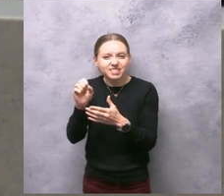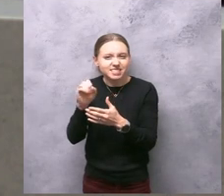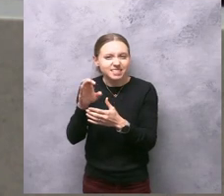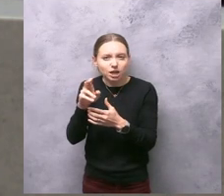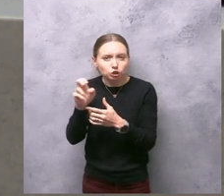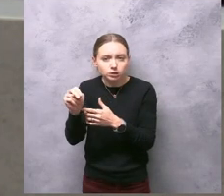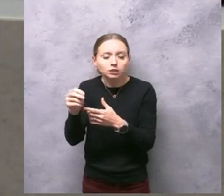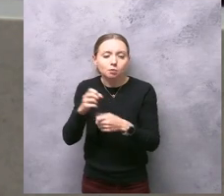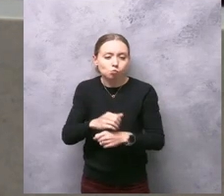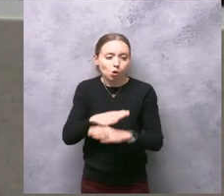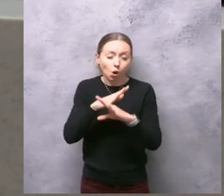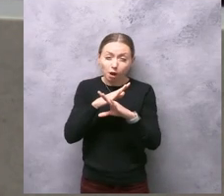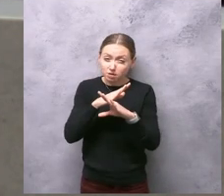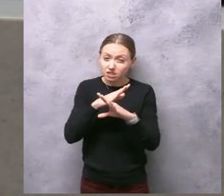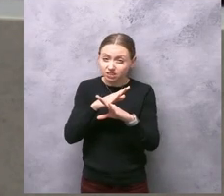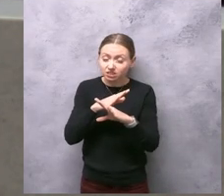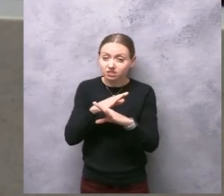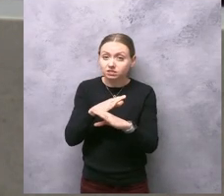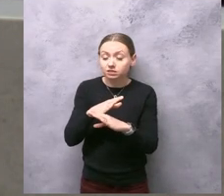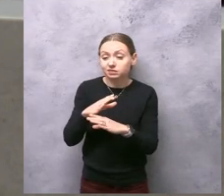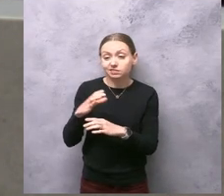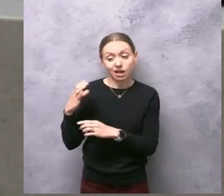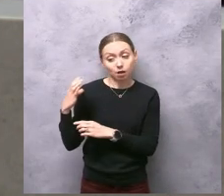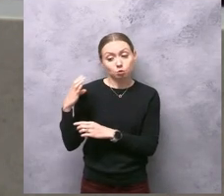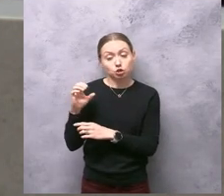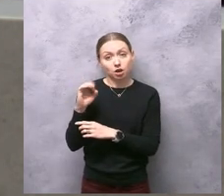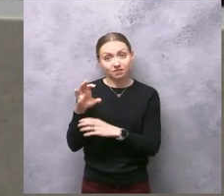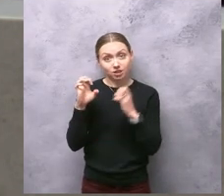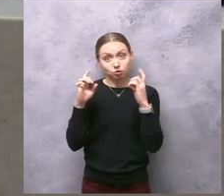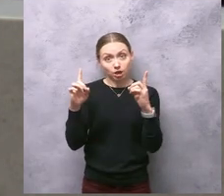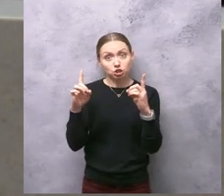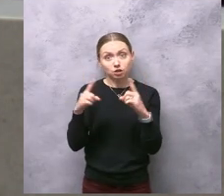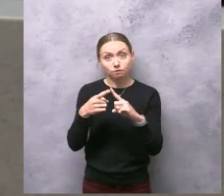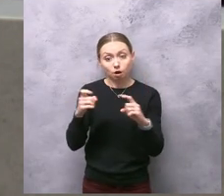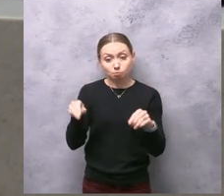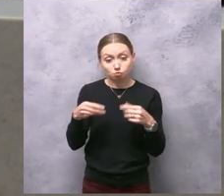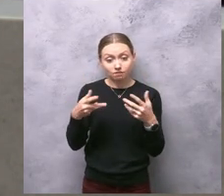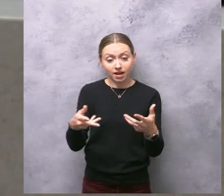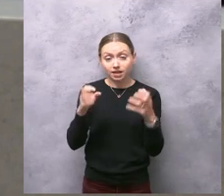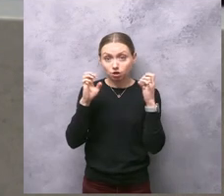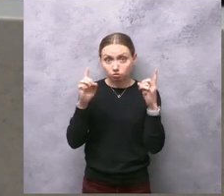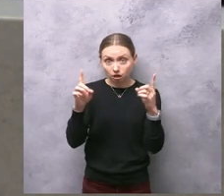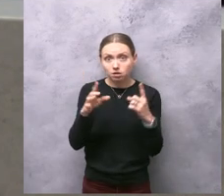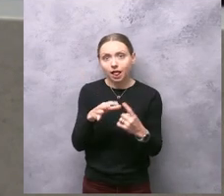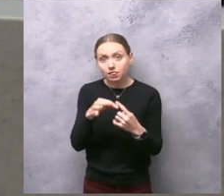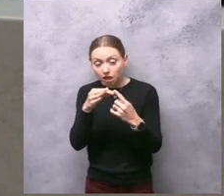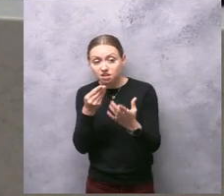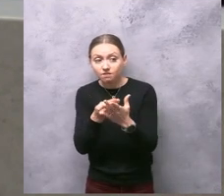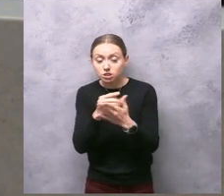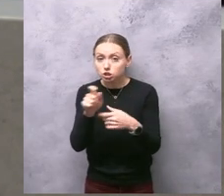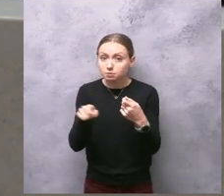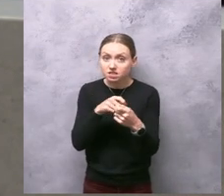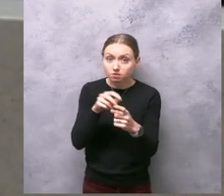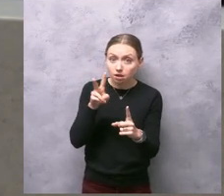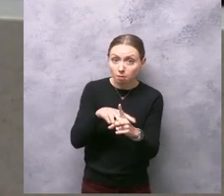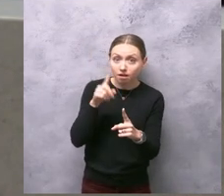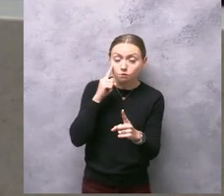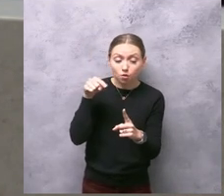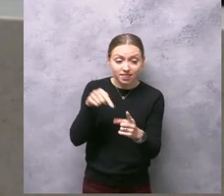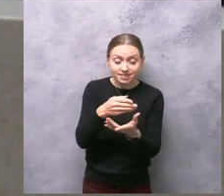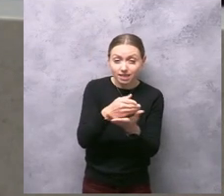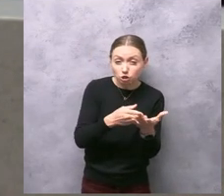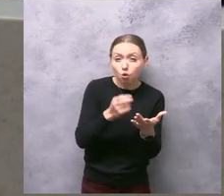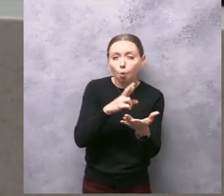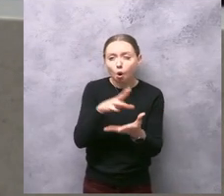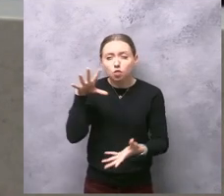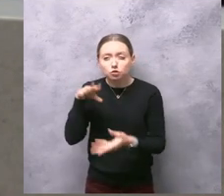48.259 prohibits the Commissioner of Education providing funding under the section unless funds are specifically appropriated for the purposes of the section or the total amount of